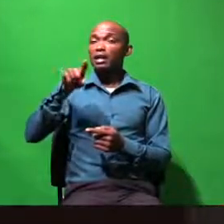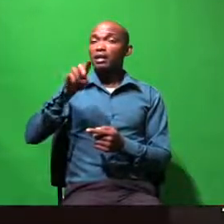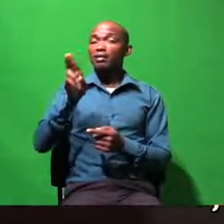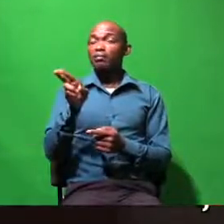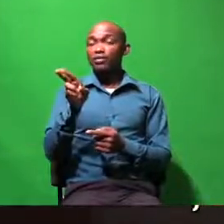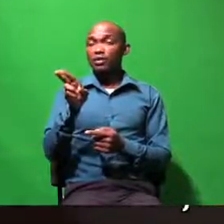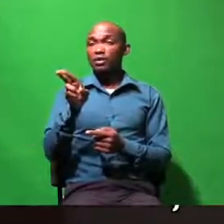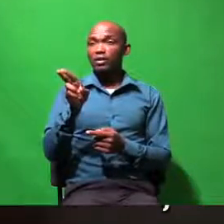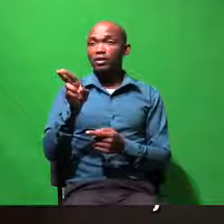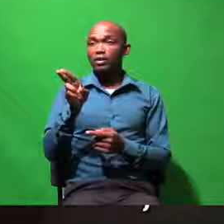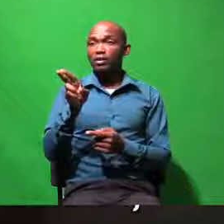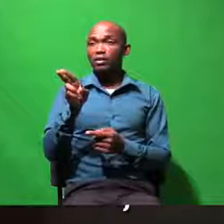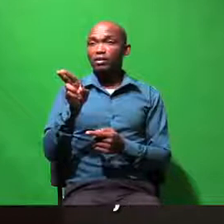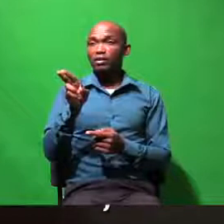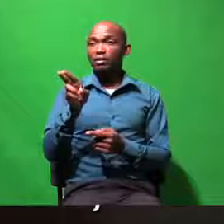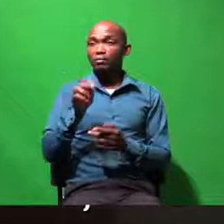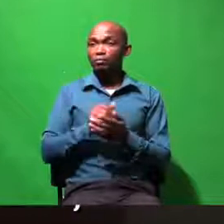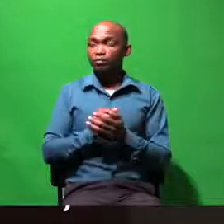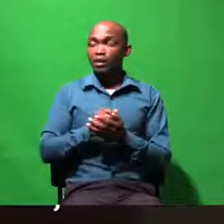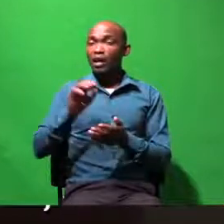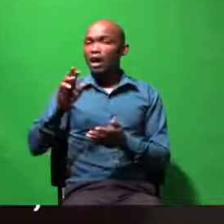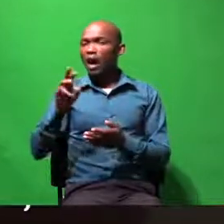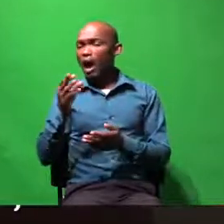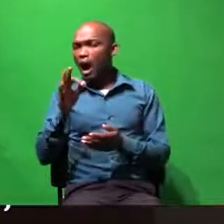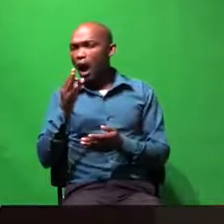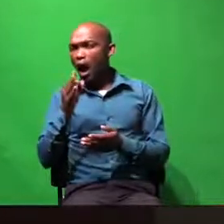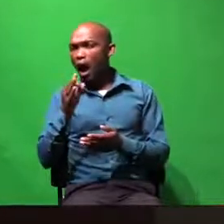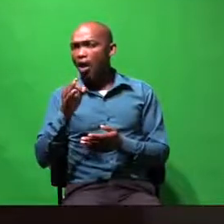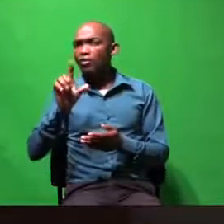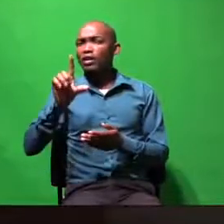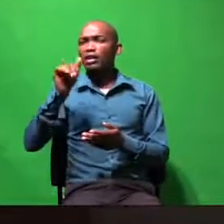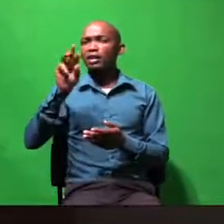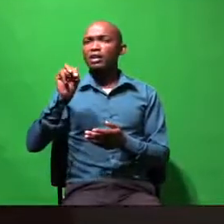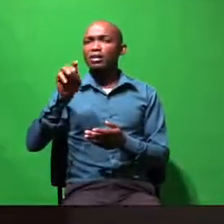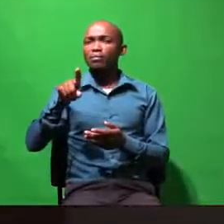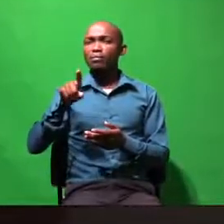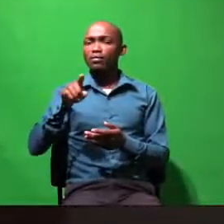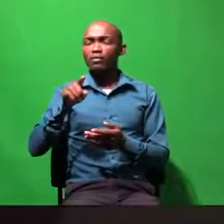how lymph formed. Lymph formed from the